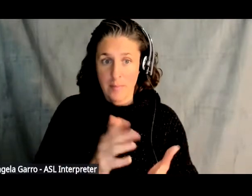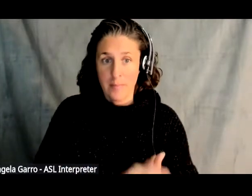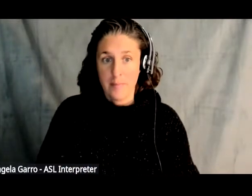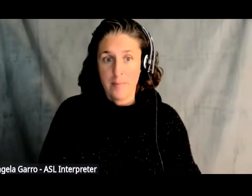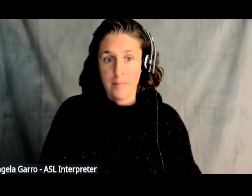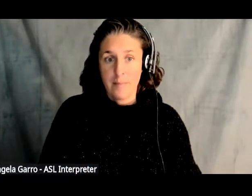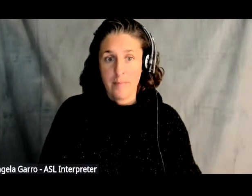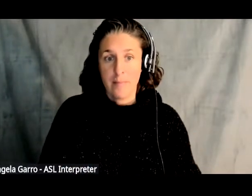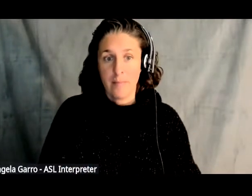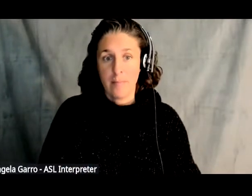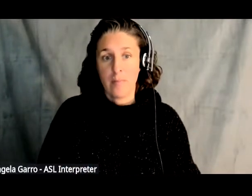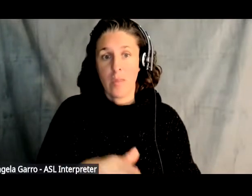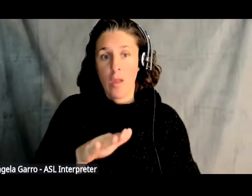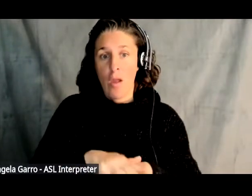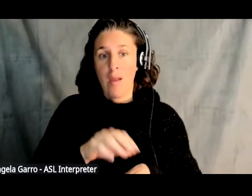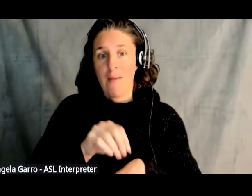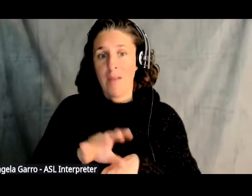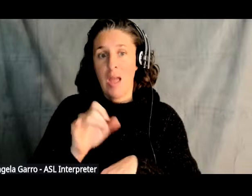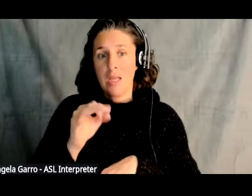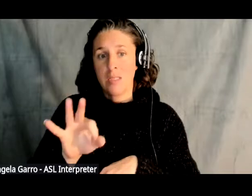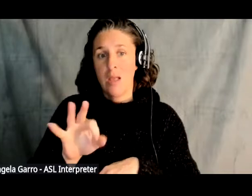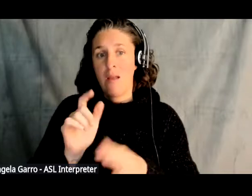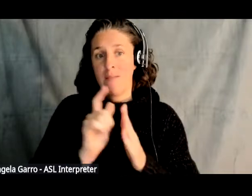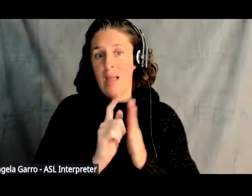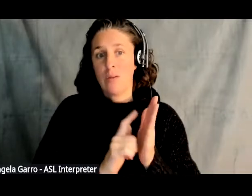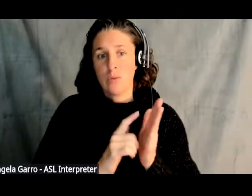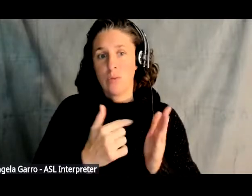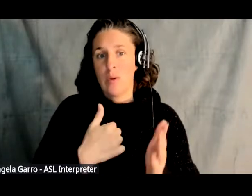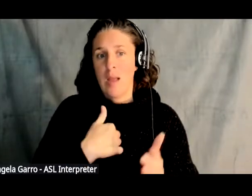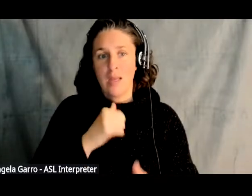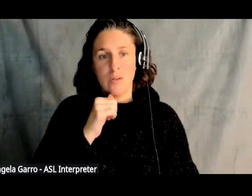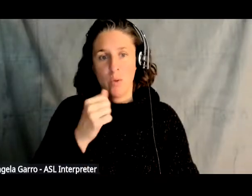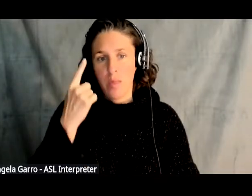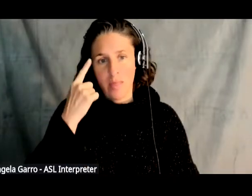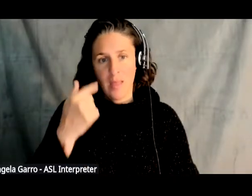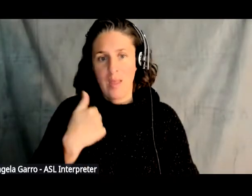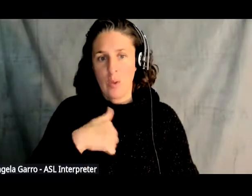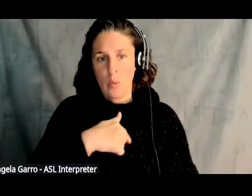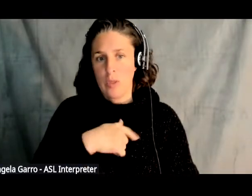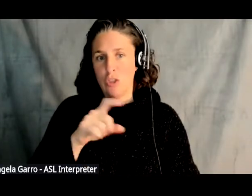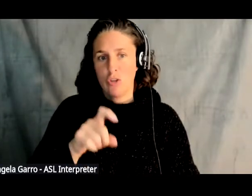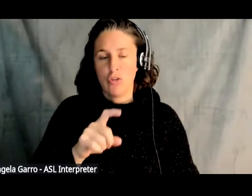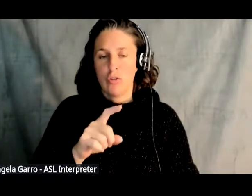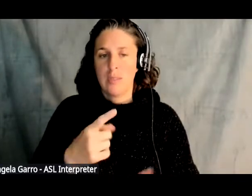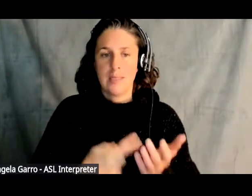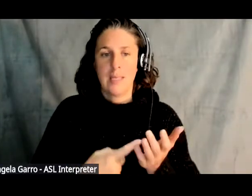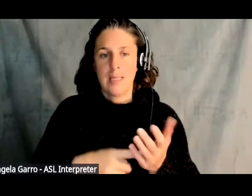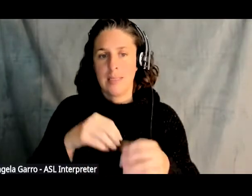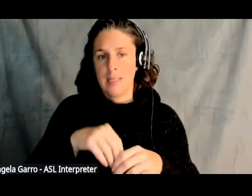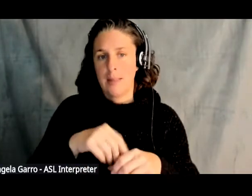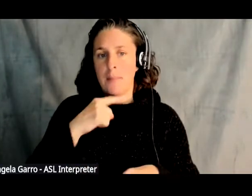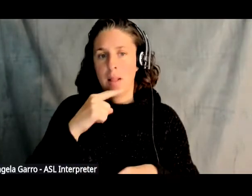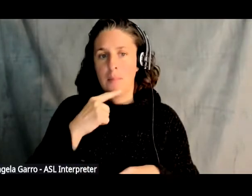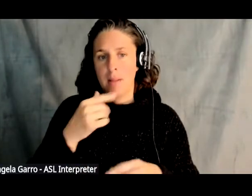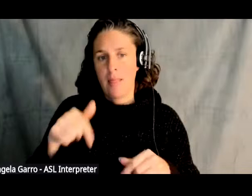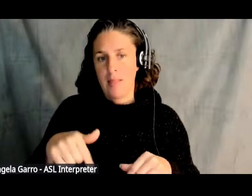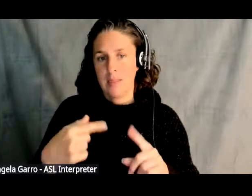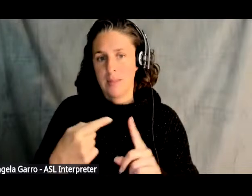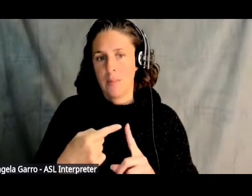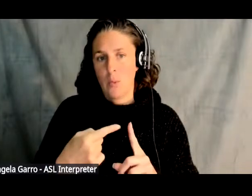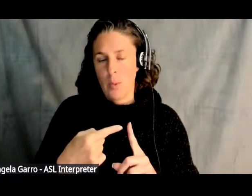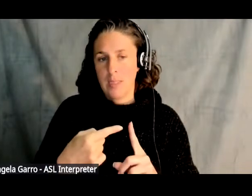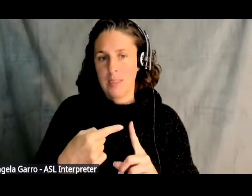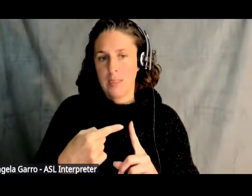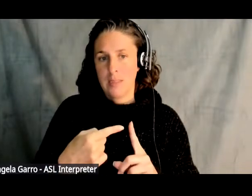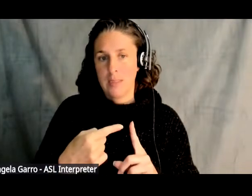On advice of counsel, I don't think we Okay. should be discussing it in public at this point. Okay. An update in